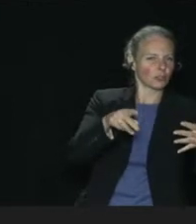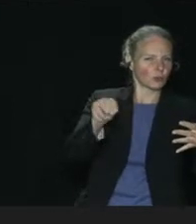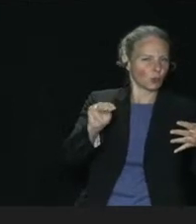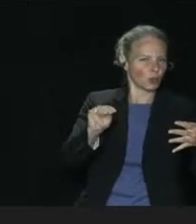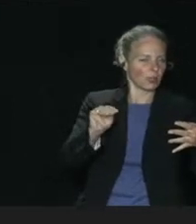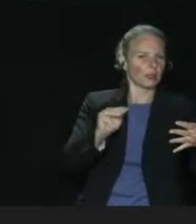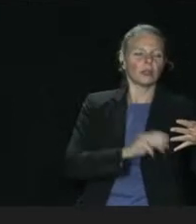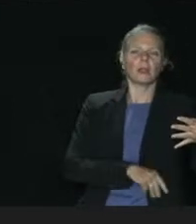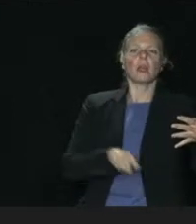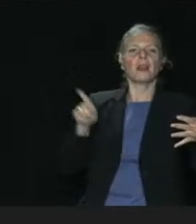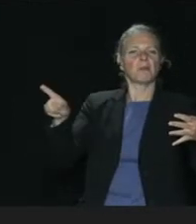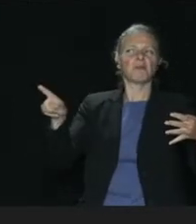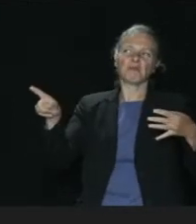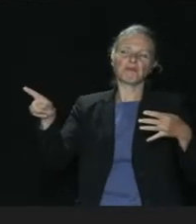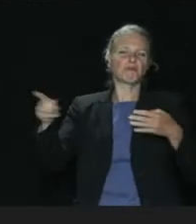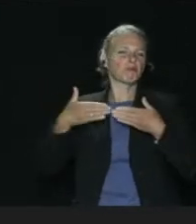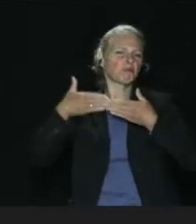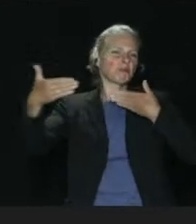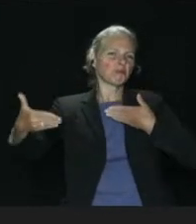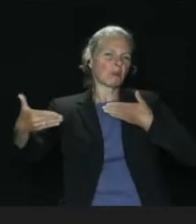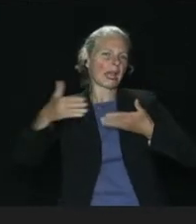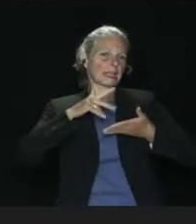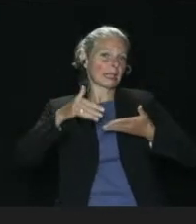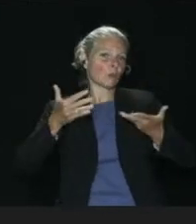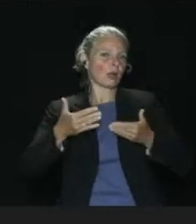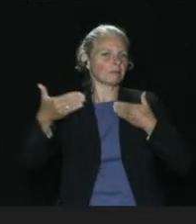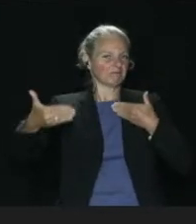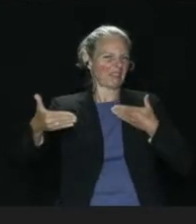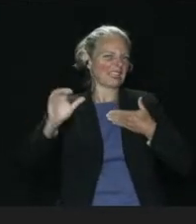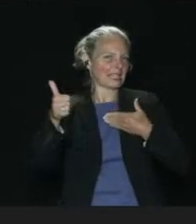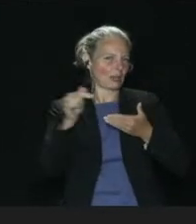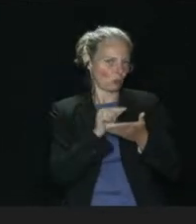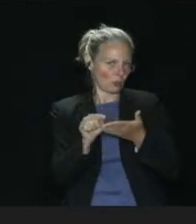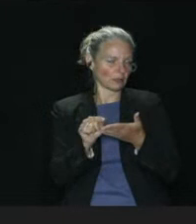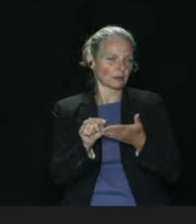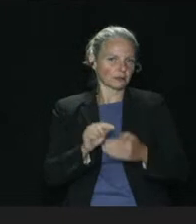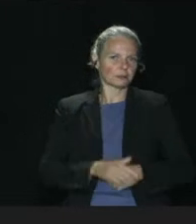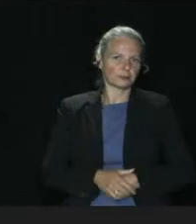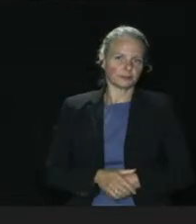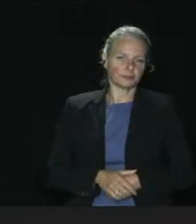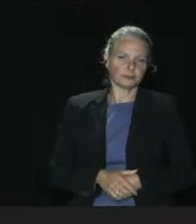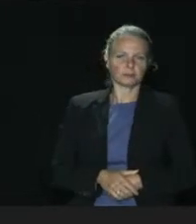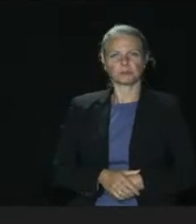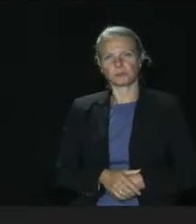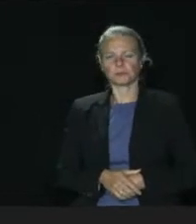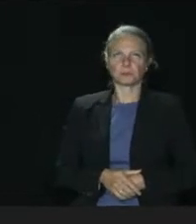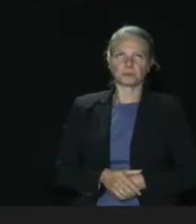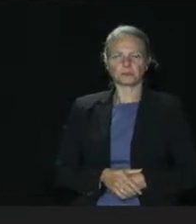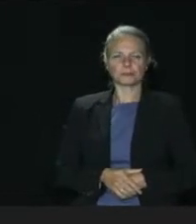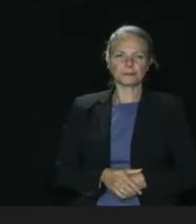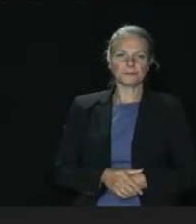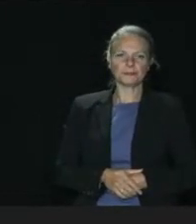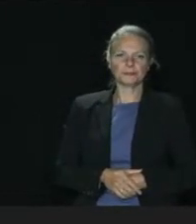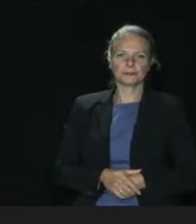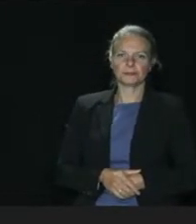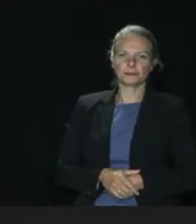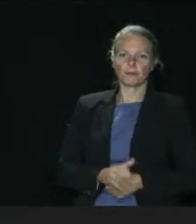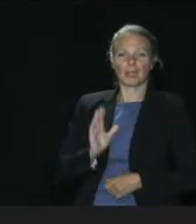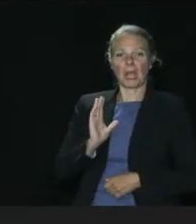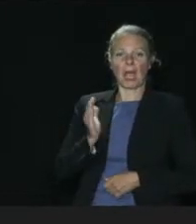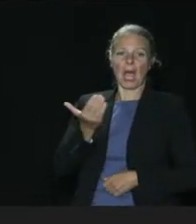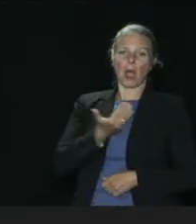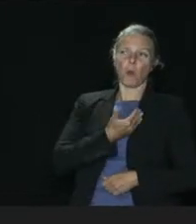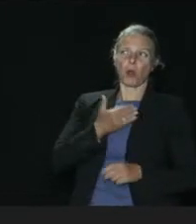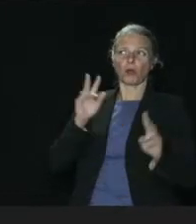at just over a 10-week interval. So I think from a sort of expert opinion